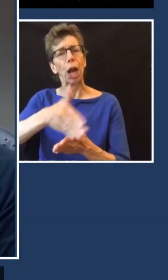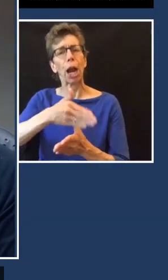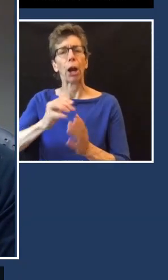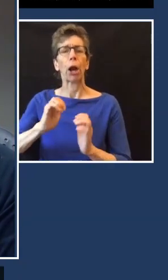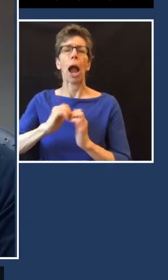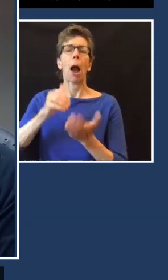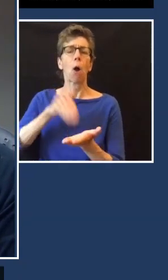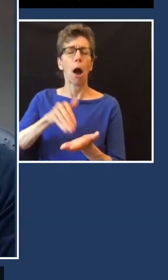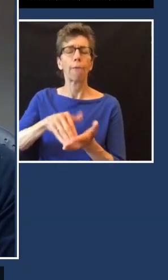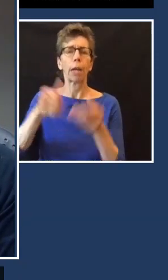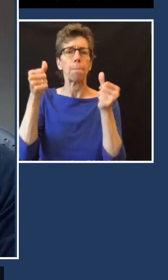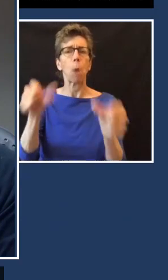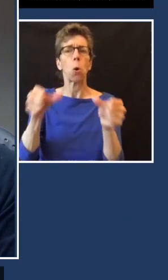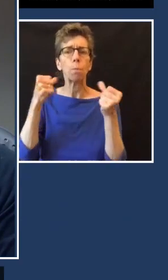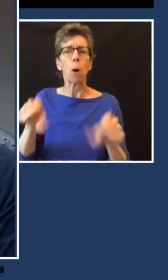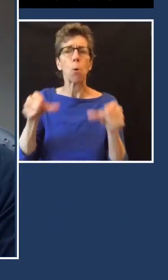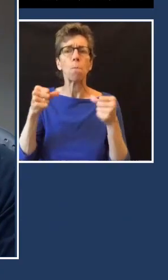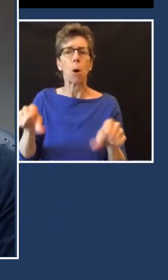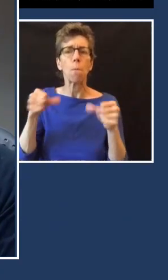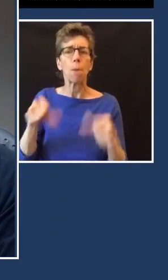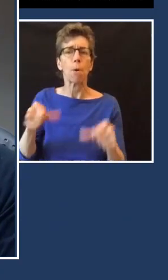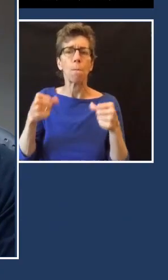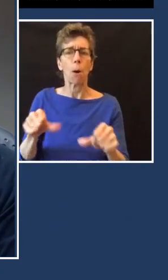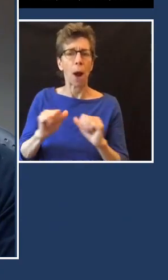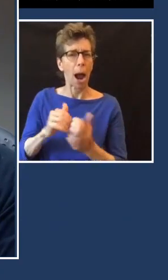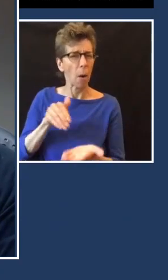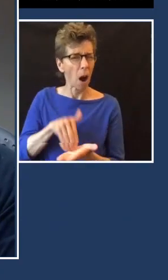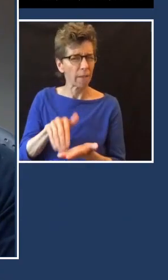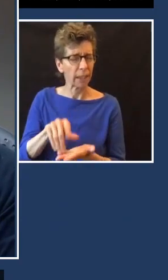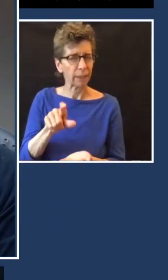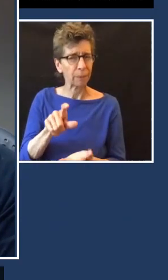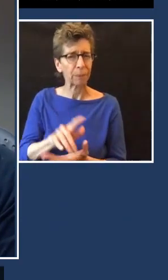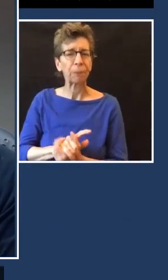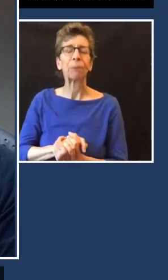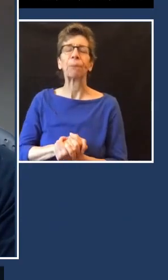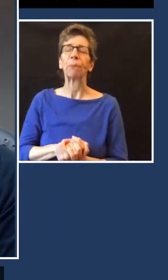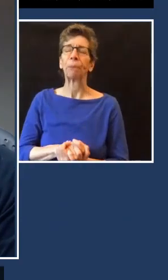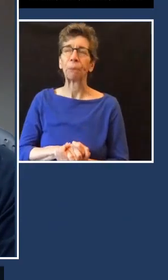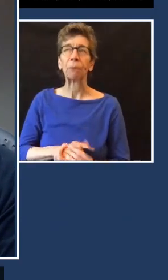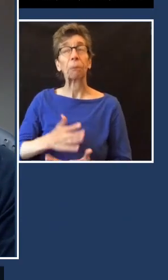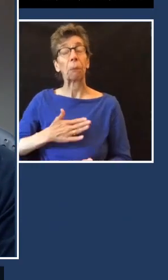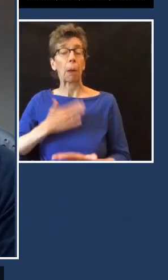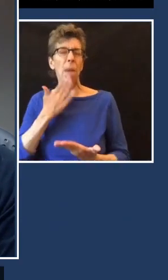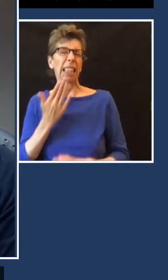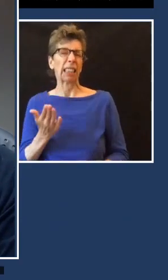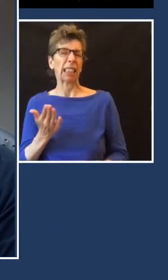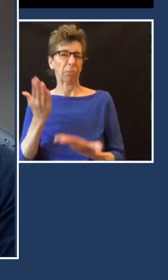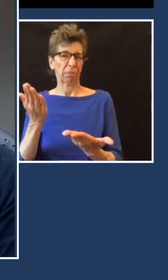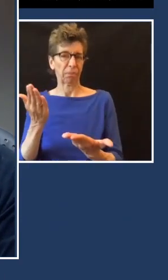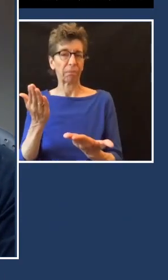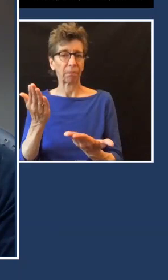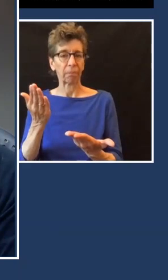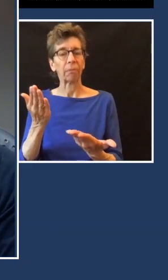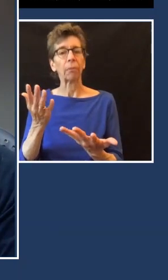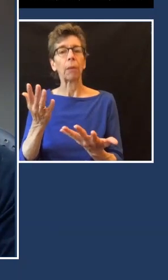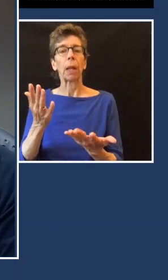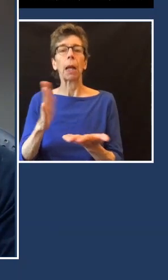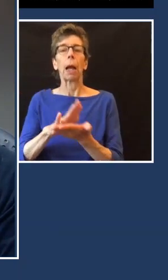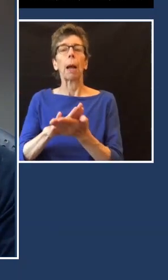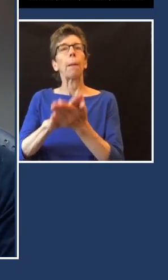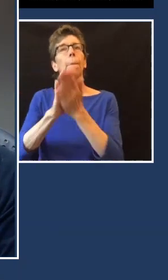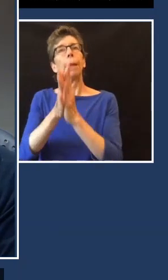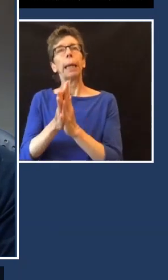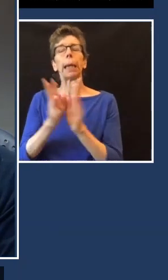How often should you post or share on LinkedIn? So I would say that you want to be as authentic as possible, right?